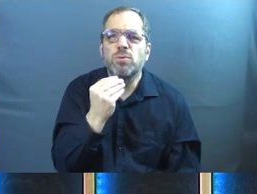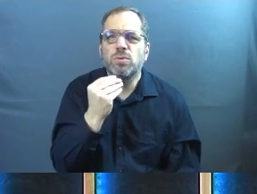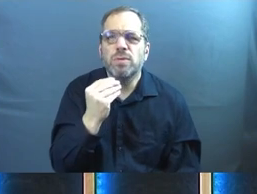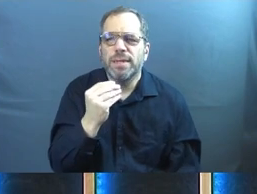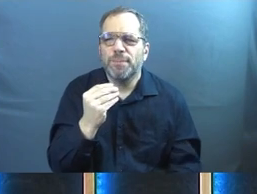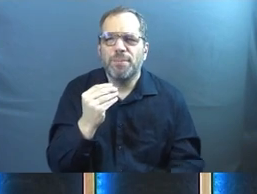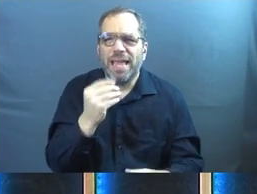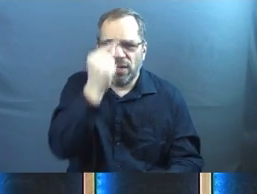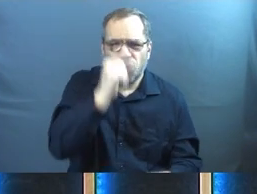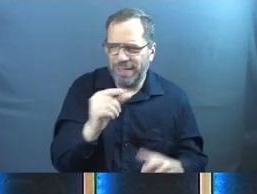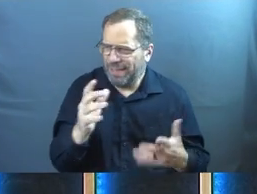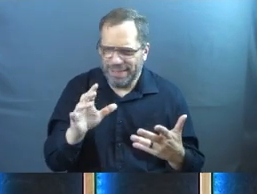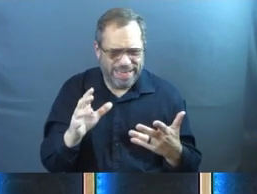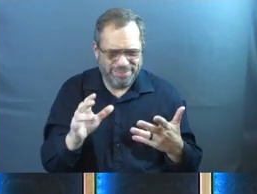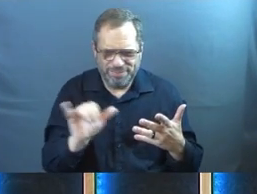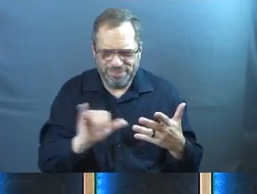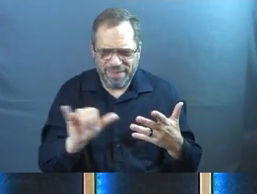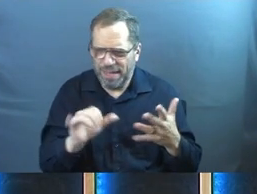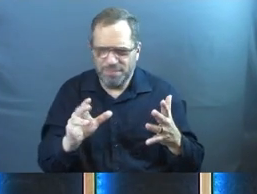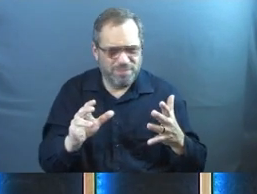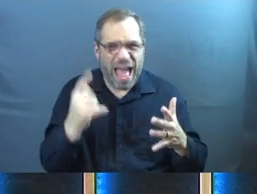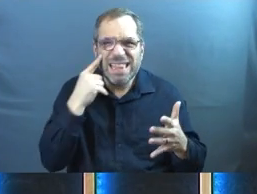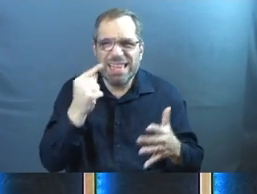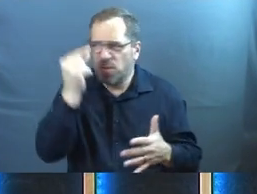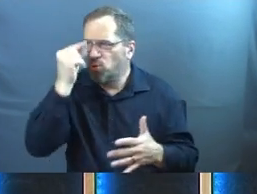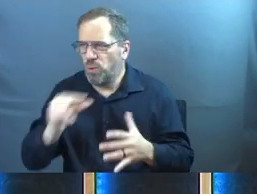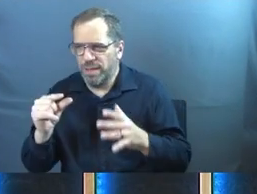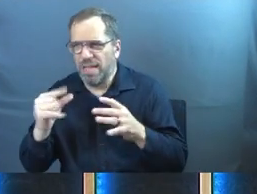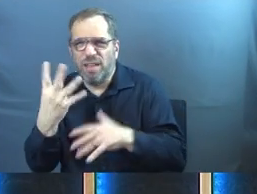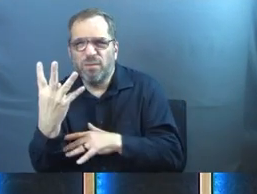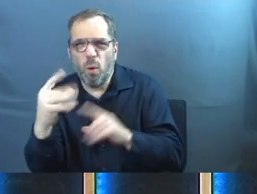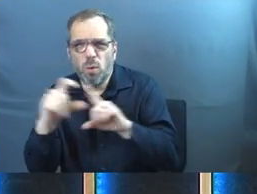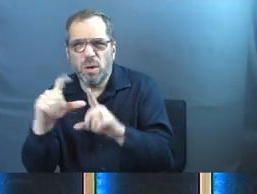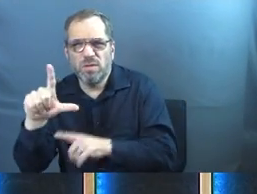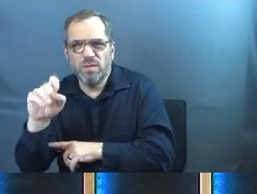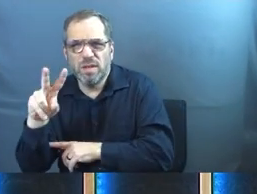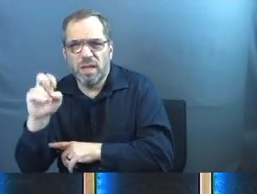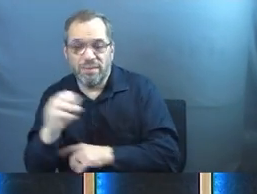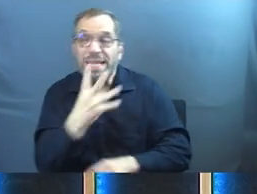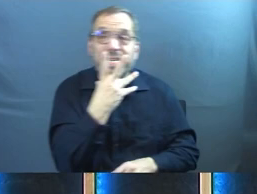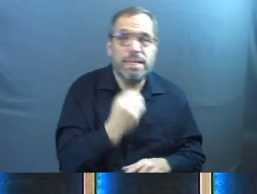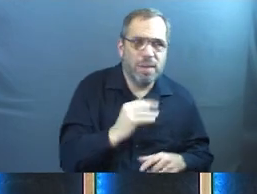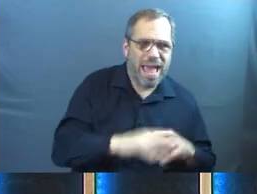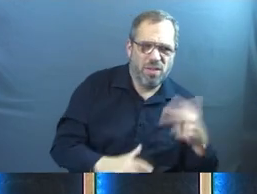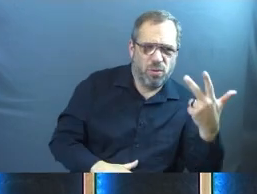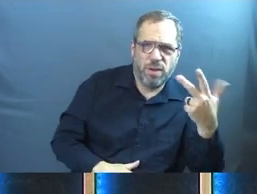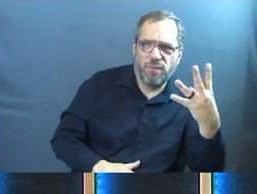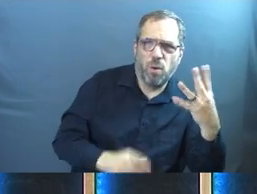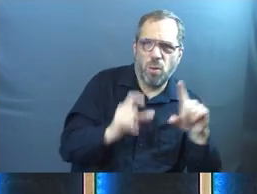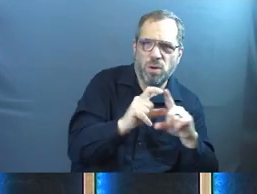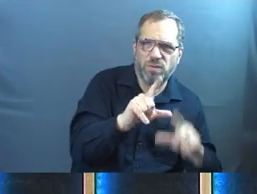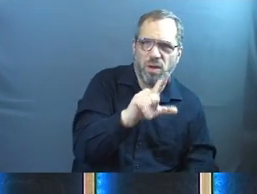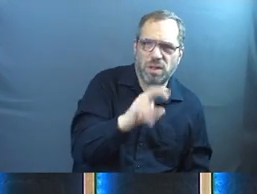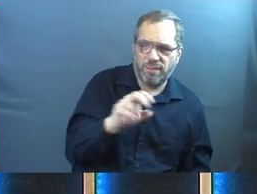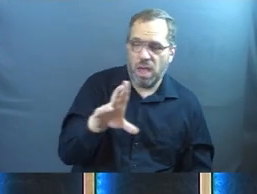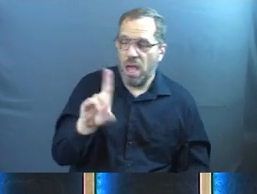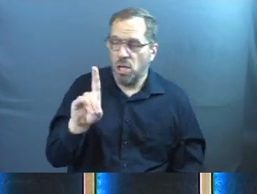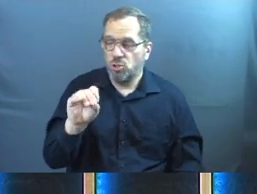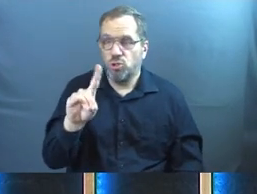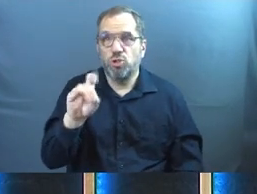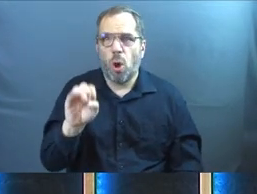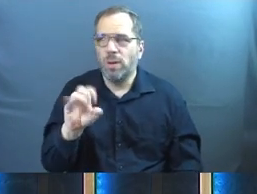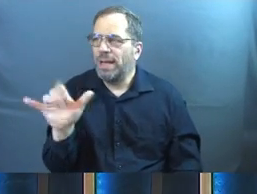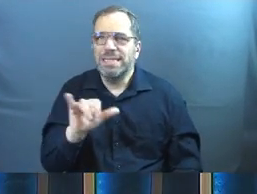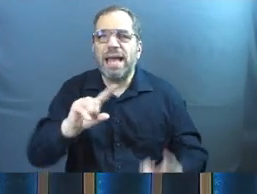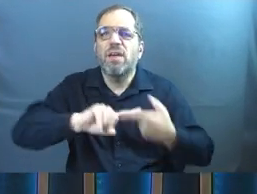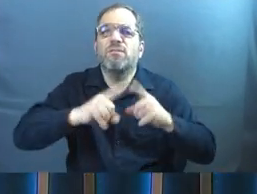In Hebrew and Greek is kind of this way too. I think Greek's got four words for love. Hebrew's got three or four words for love. Dode here, it's